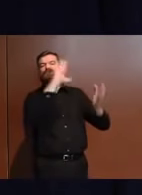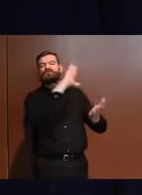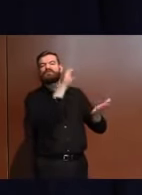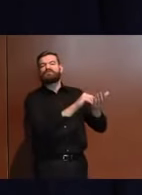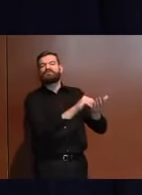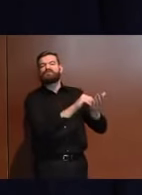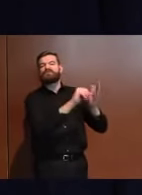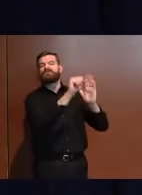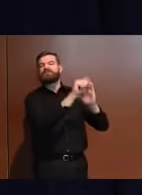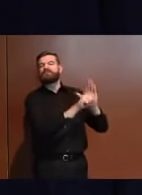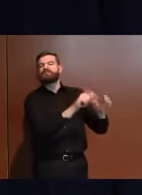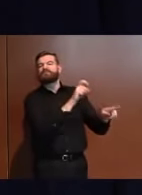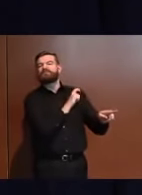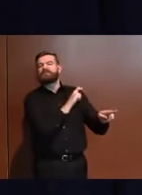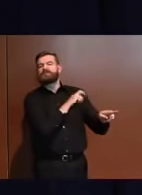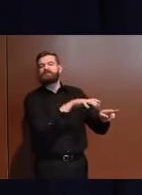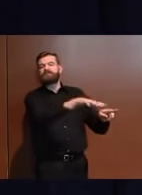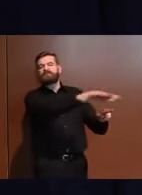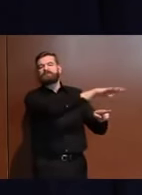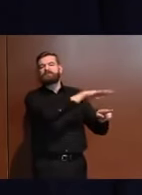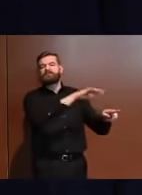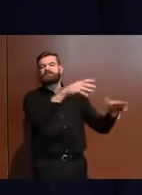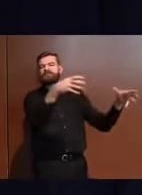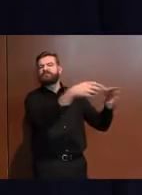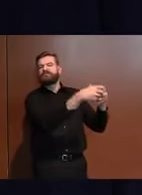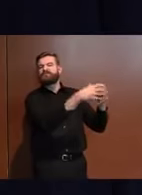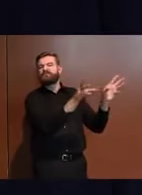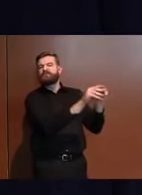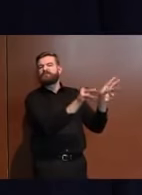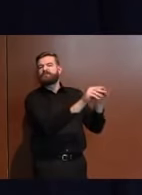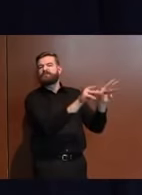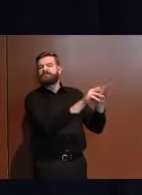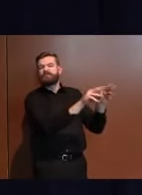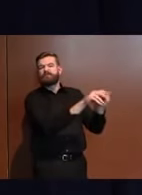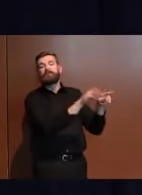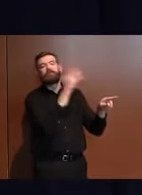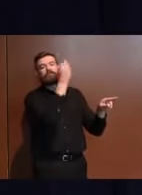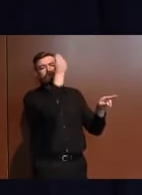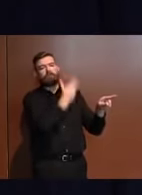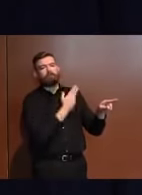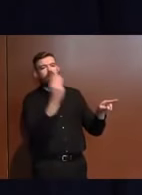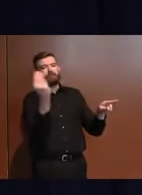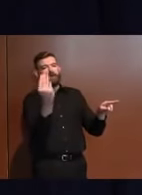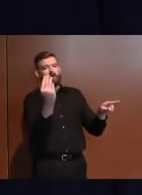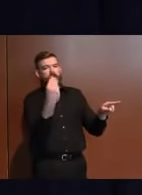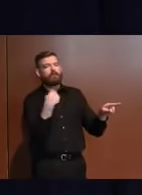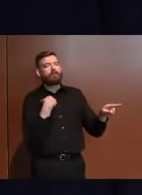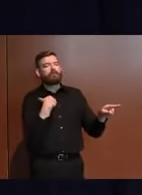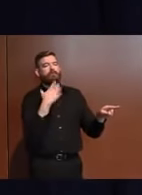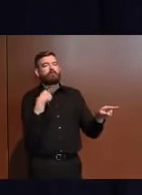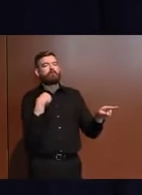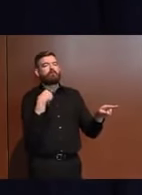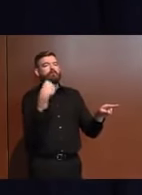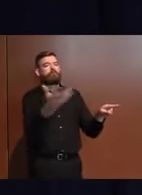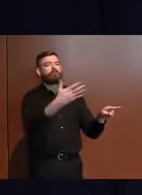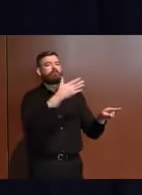updated information, so we'll have a better picture of what it looks like. You have to make an assumption